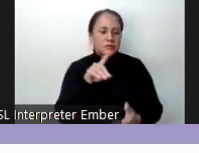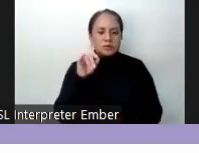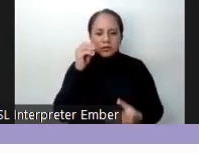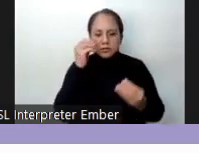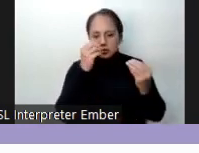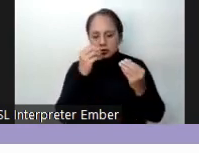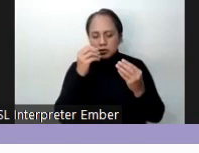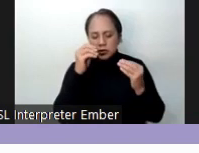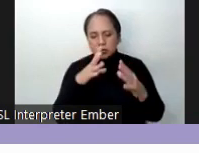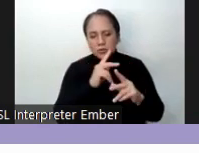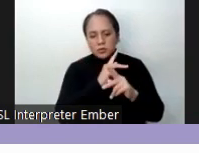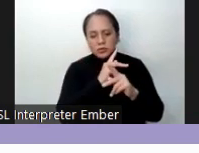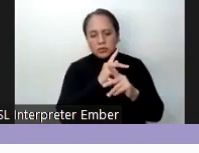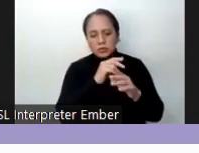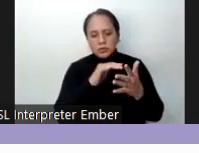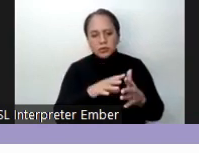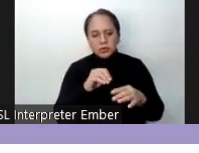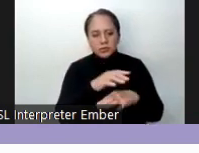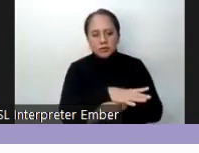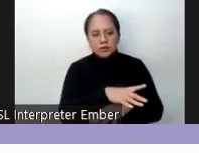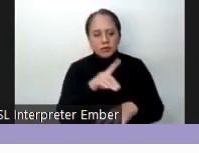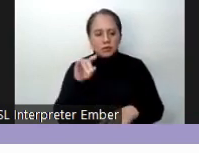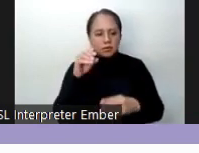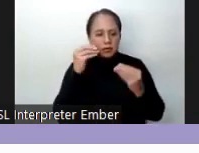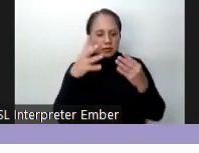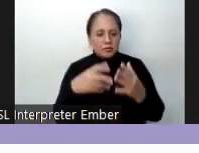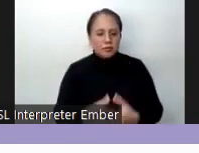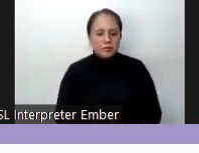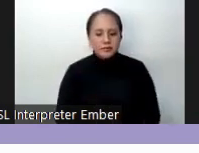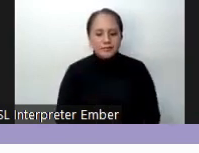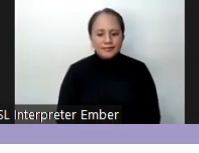our teachers and students from the negative effects of disinformation.